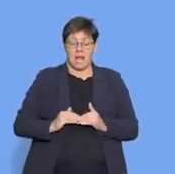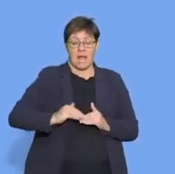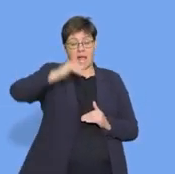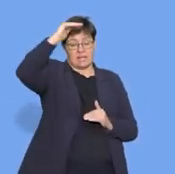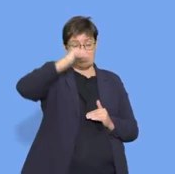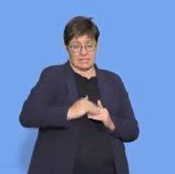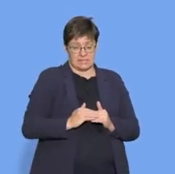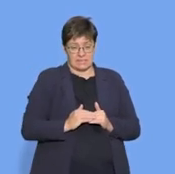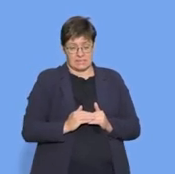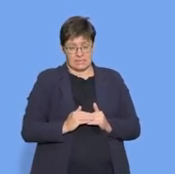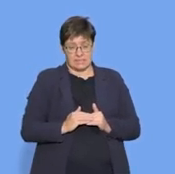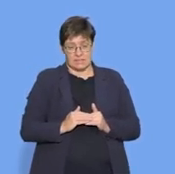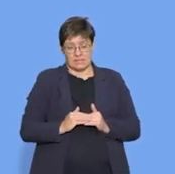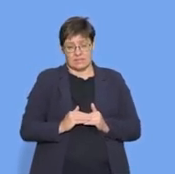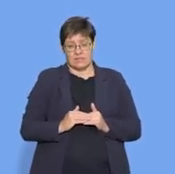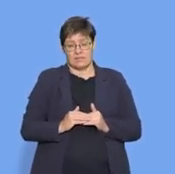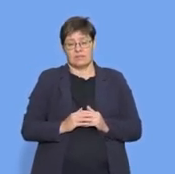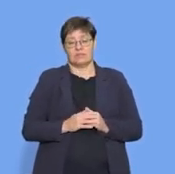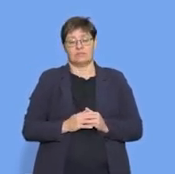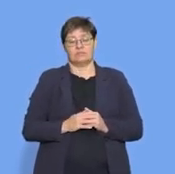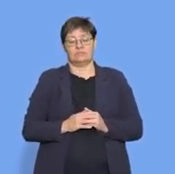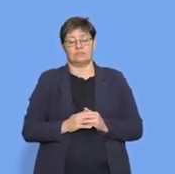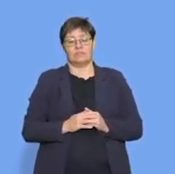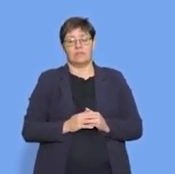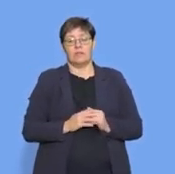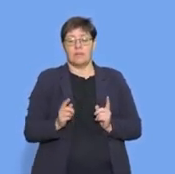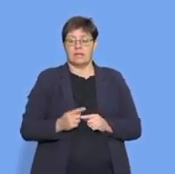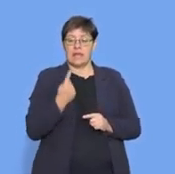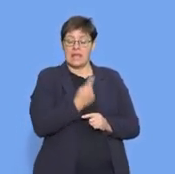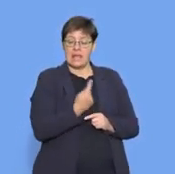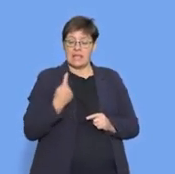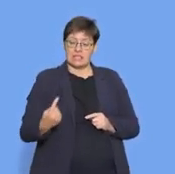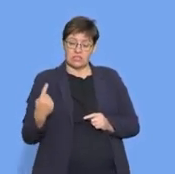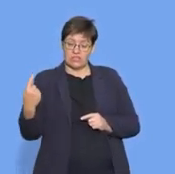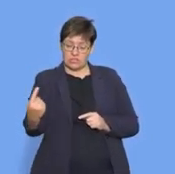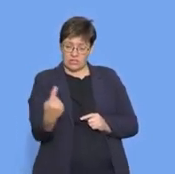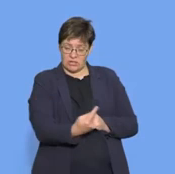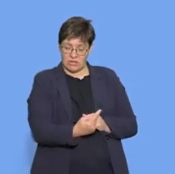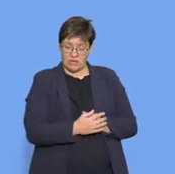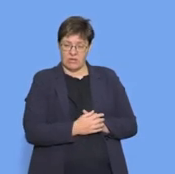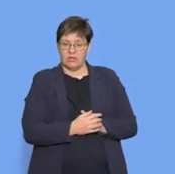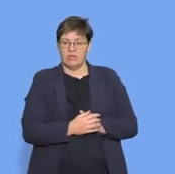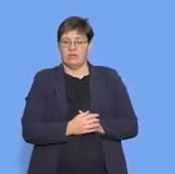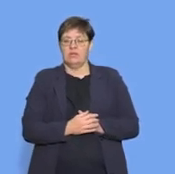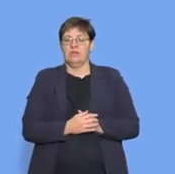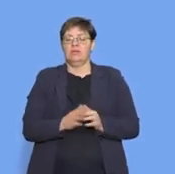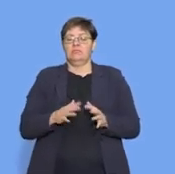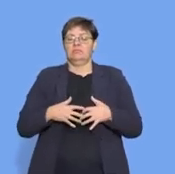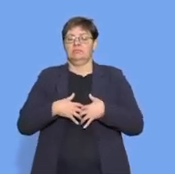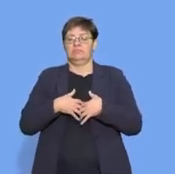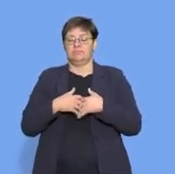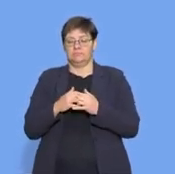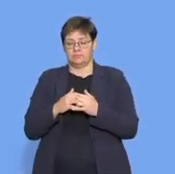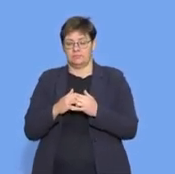the height of the triangular, or the rectangular pyramid rather, but each of the triangles